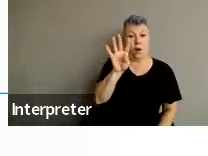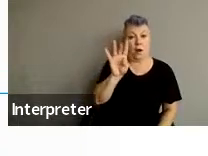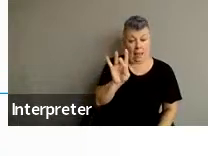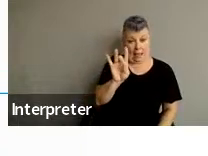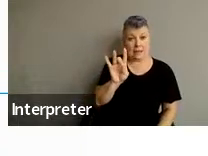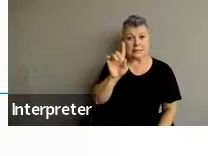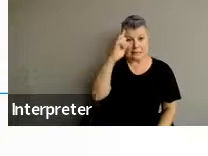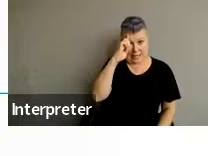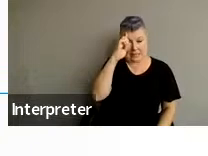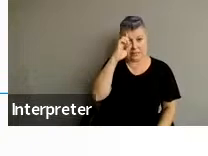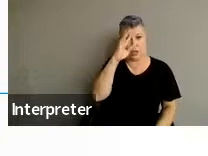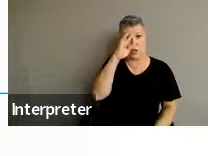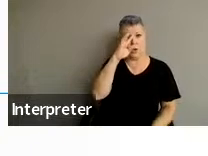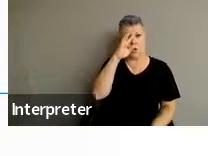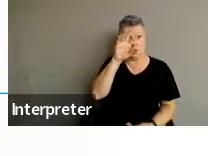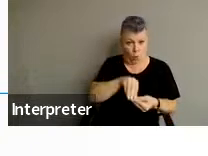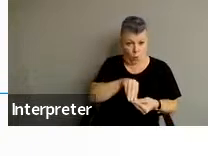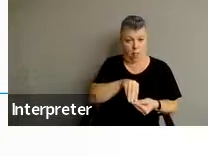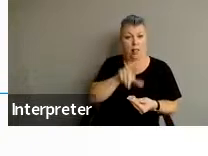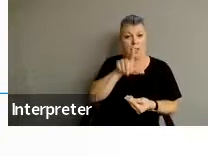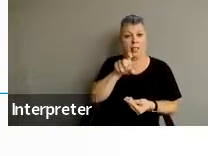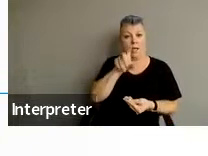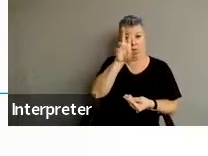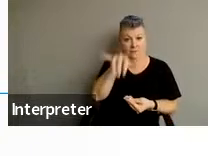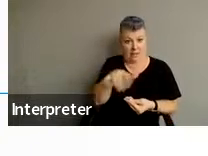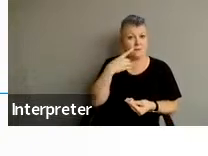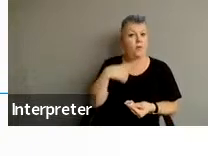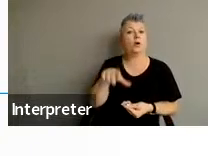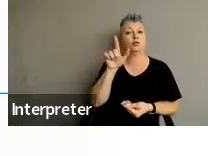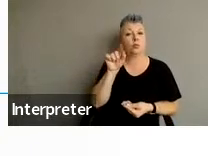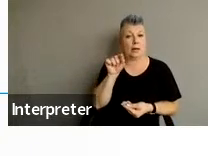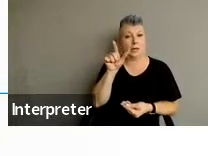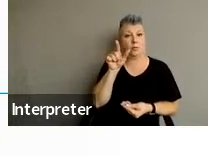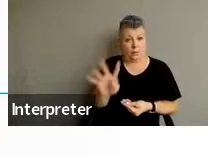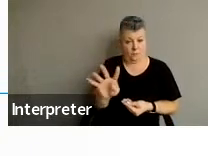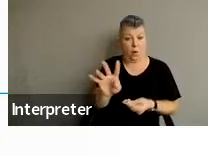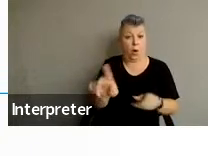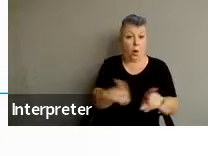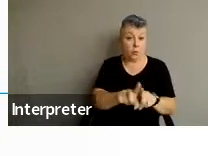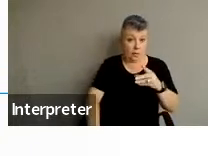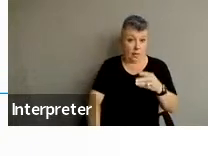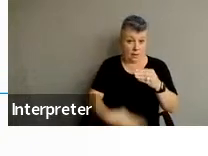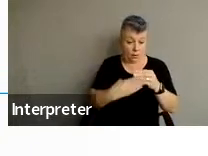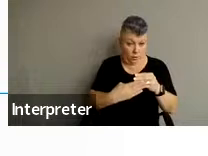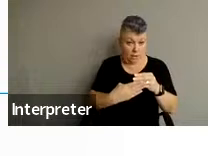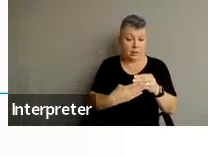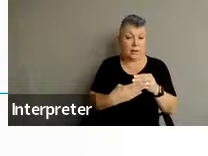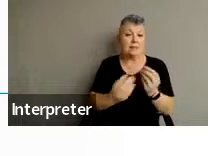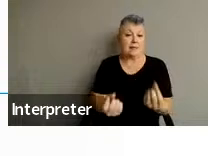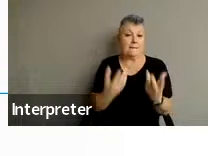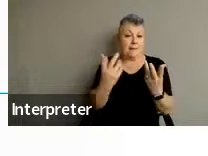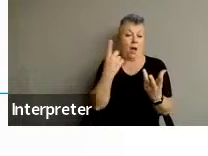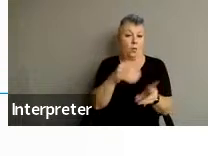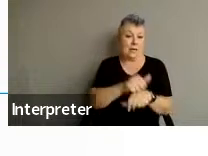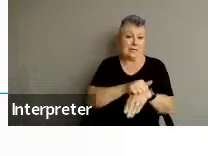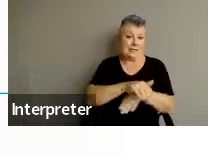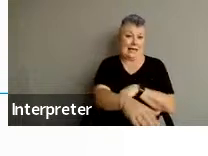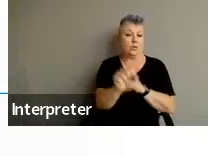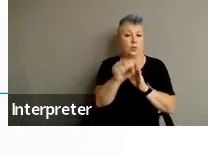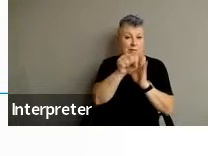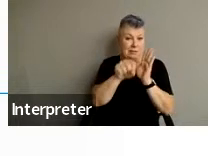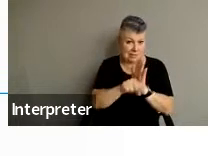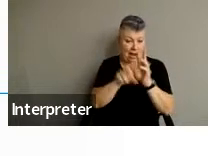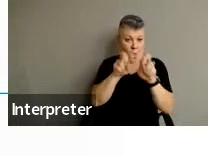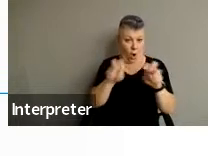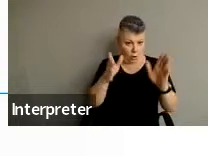levy for 2024. I also included the calculation that we submitted to the state auditor's office. It's the pro forma